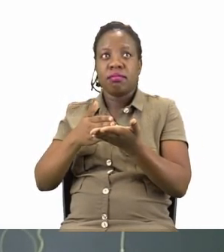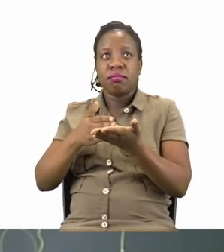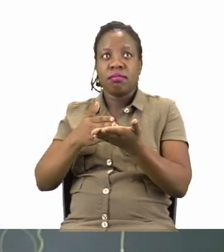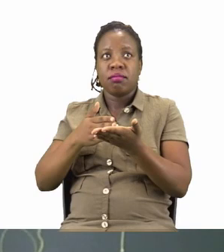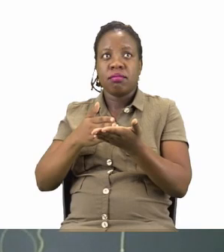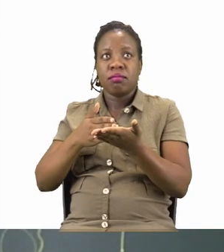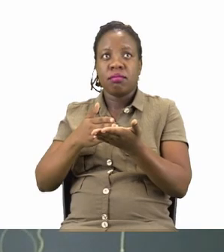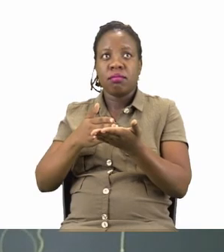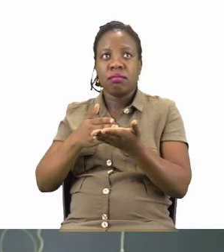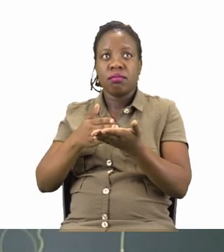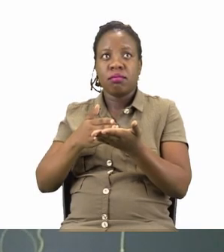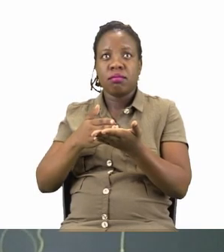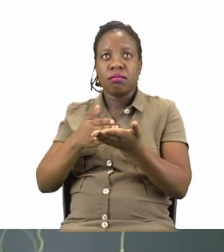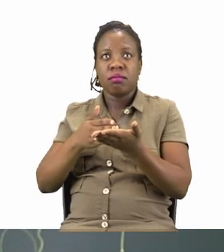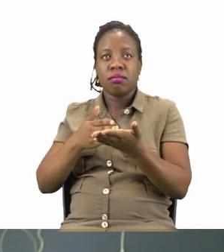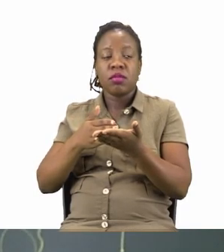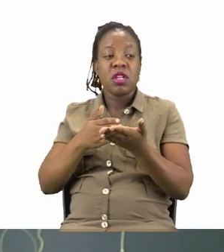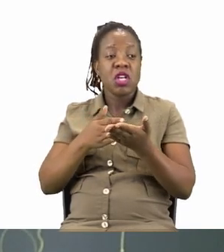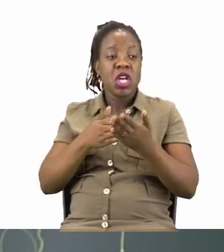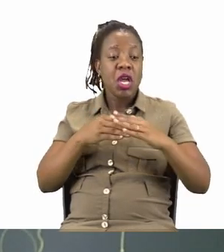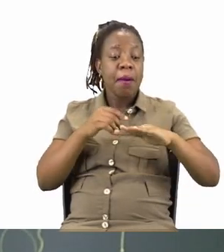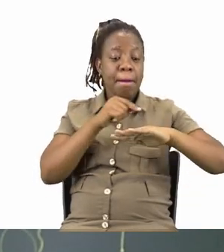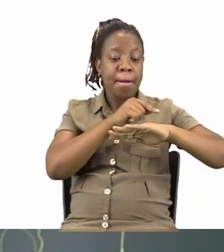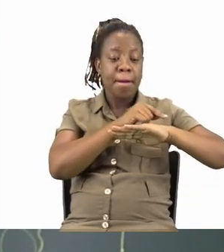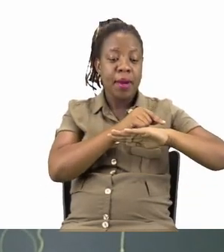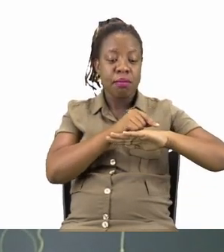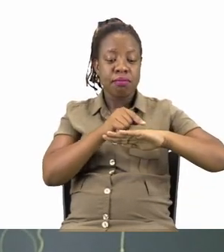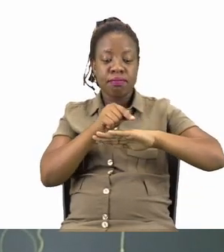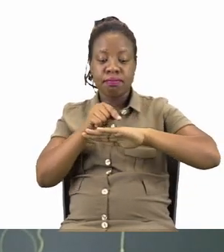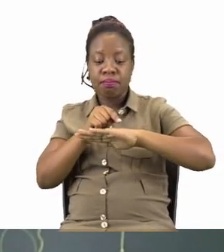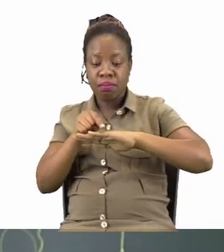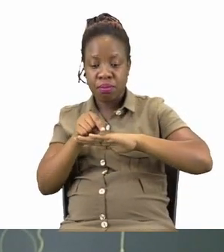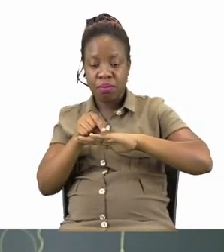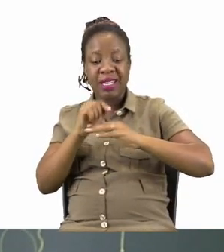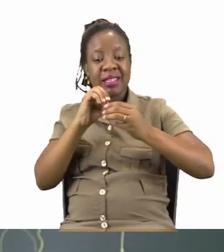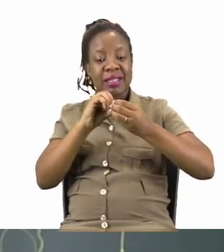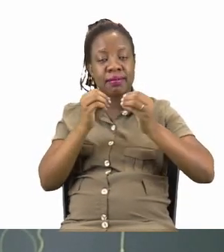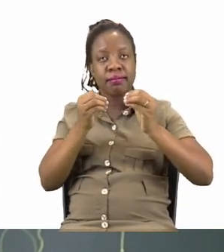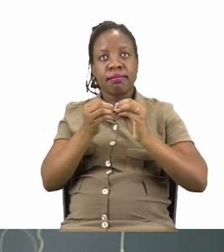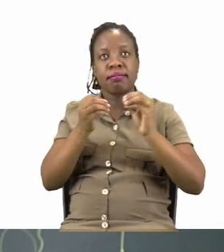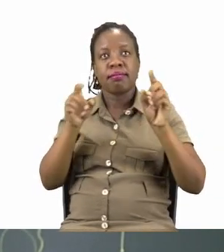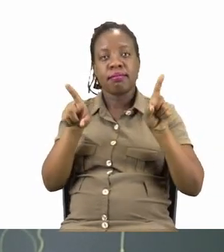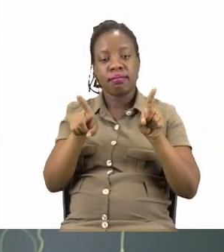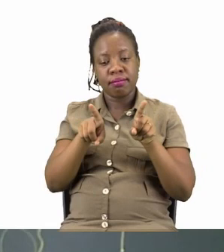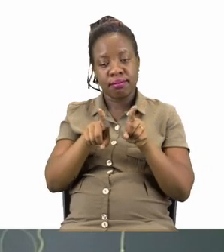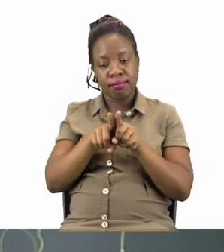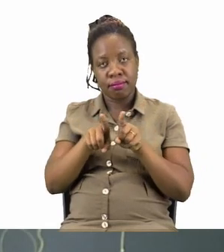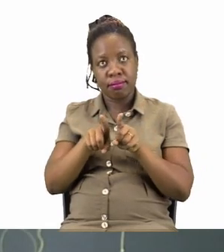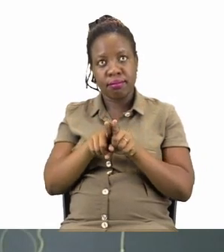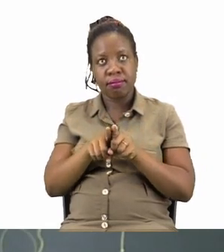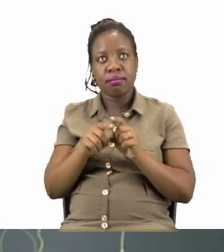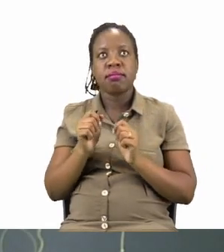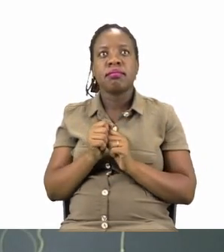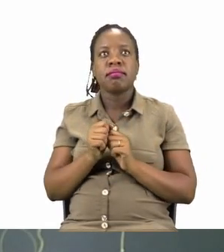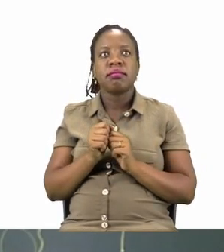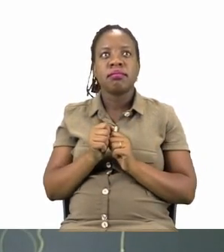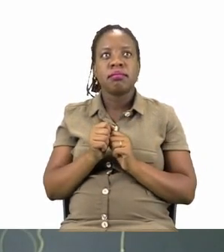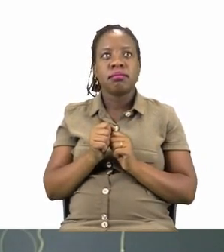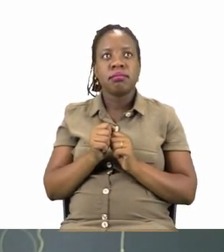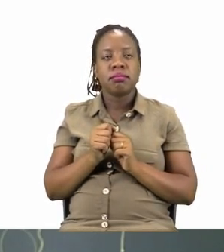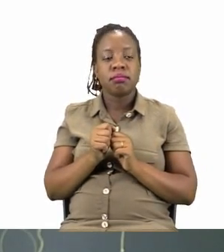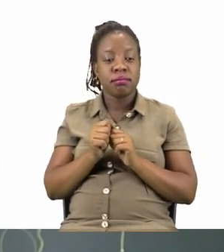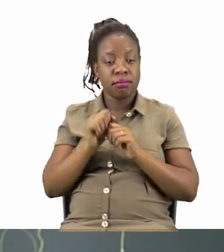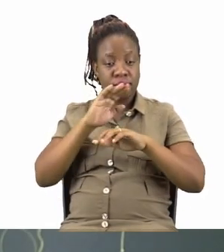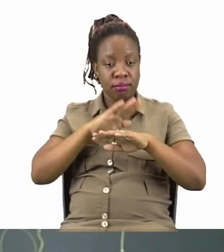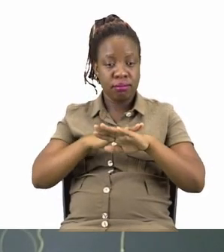have 2 equal parts. So just like, for example, when you have a